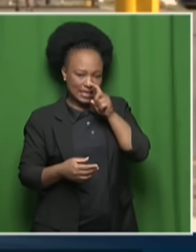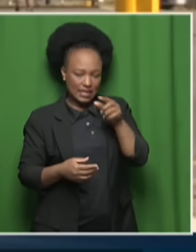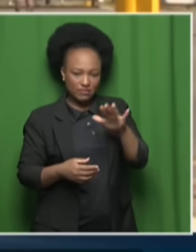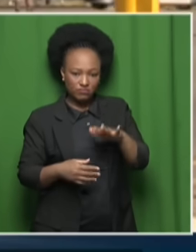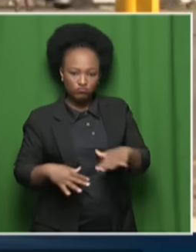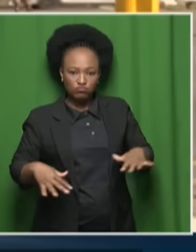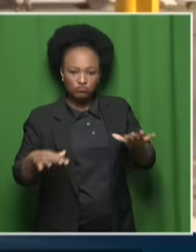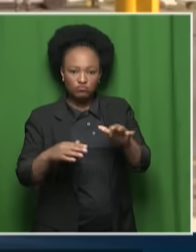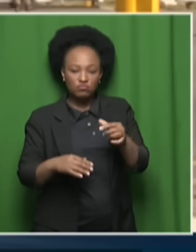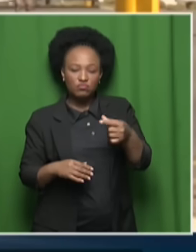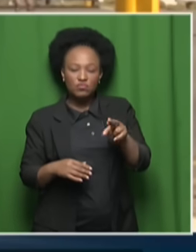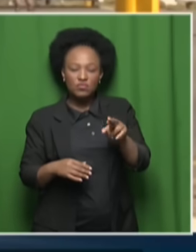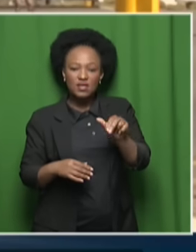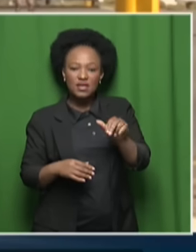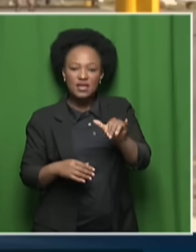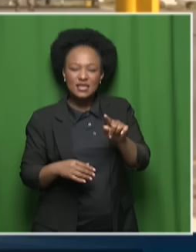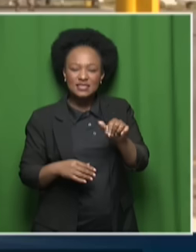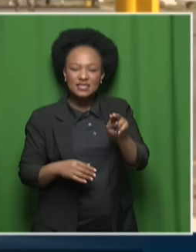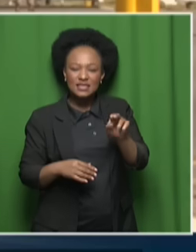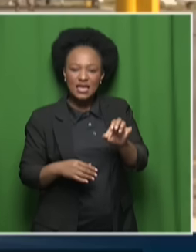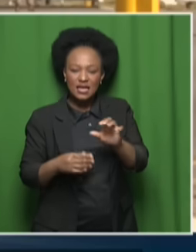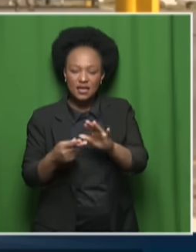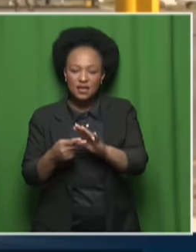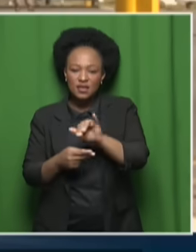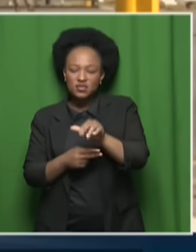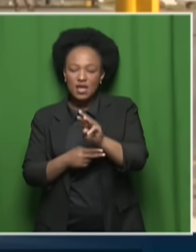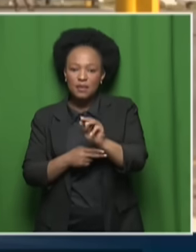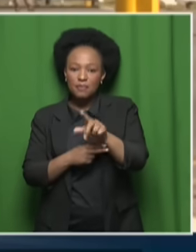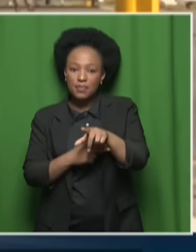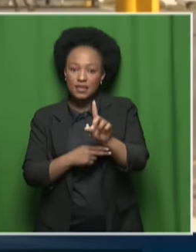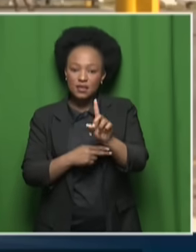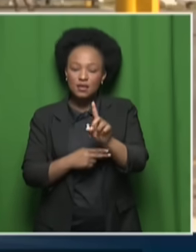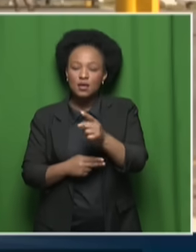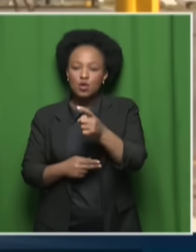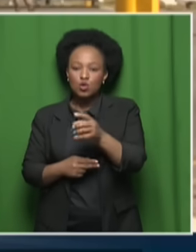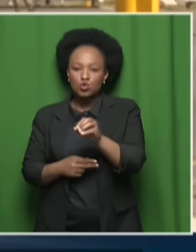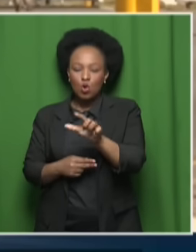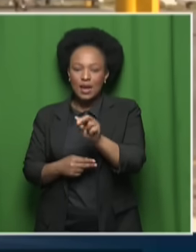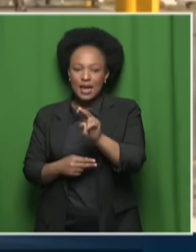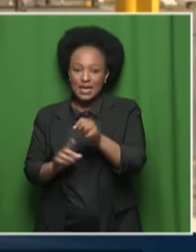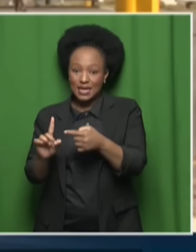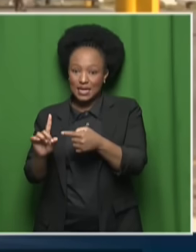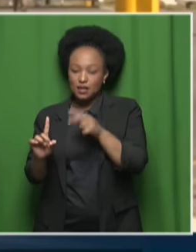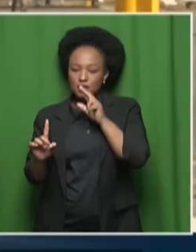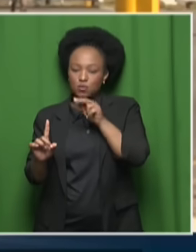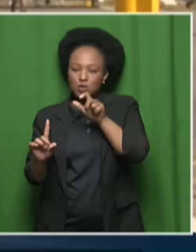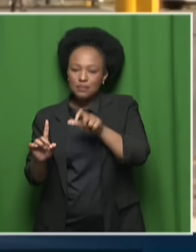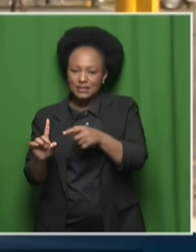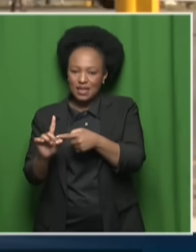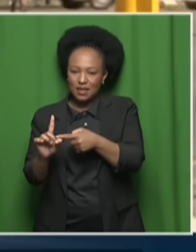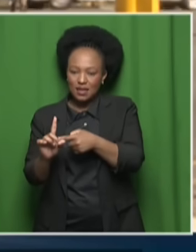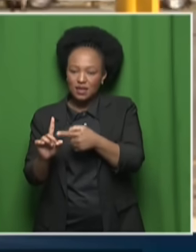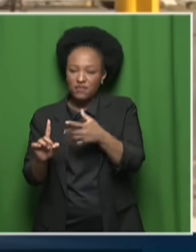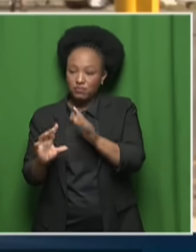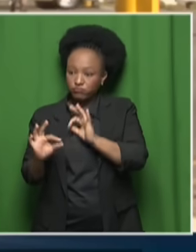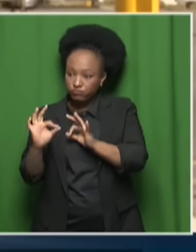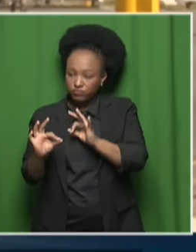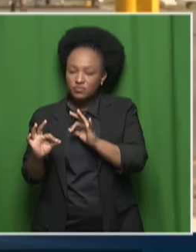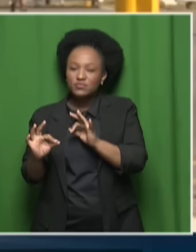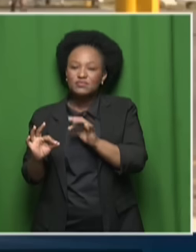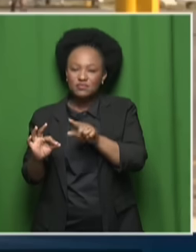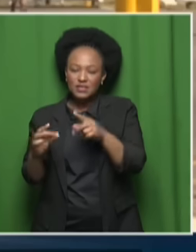yesterday we engaged with the JMPD spokesperson, Kolani Fihla, who mentioned that they have put in place security